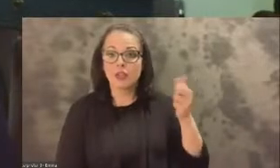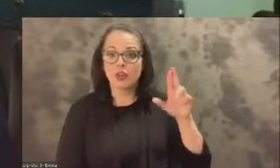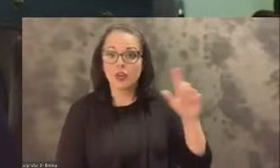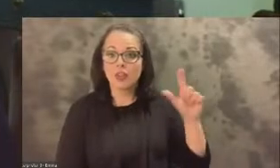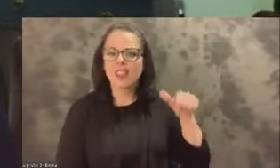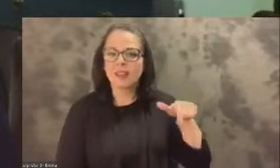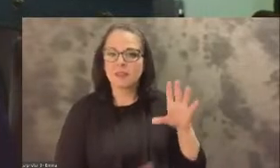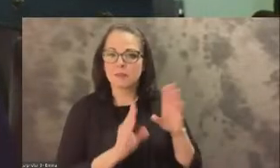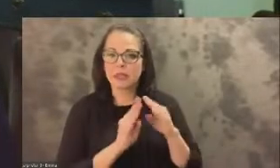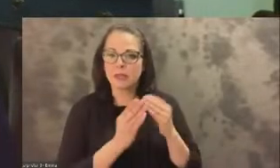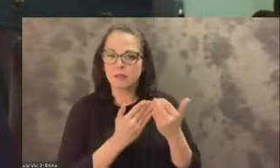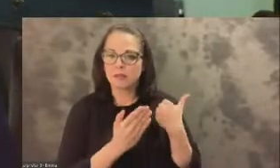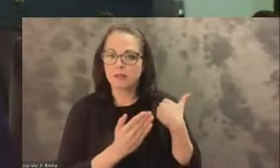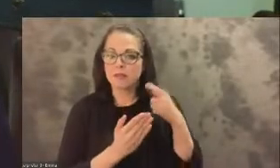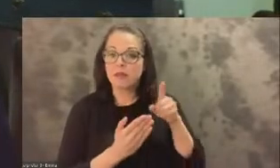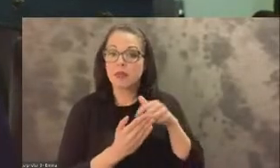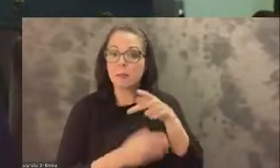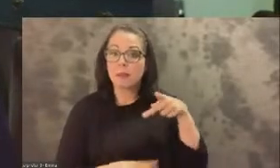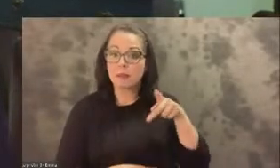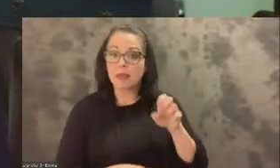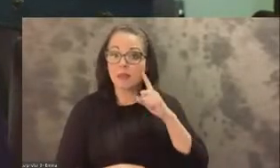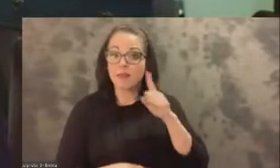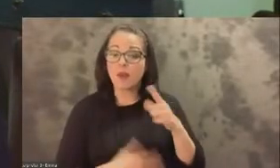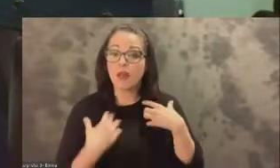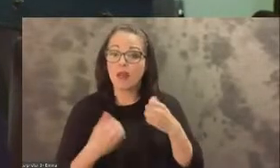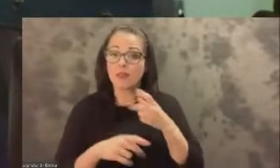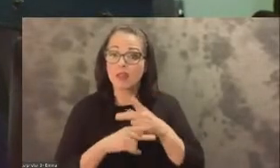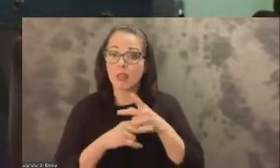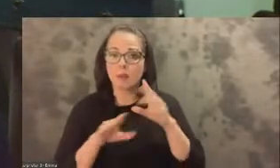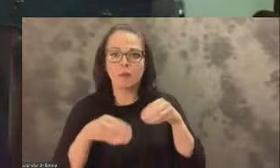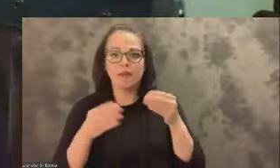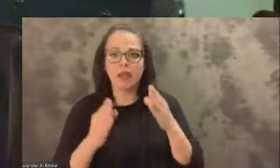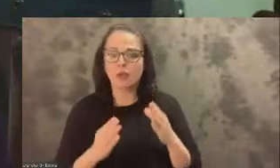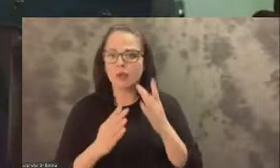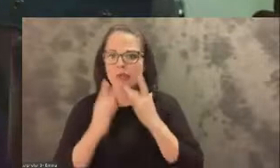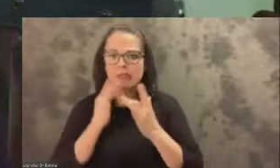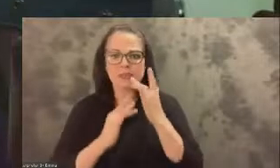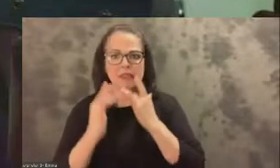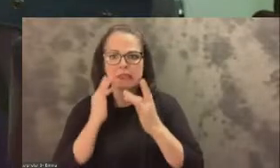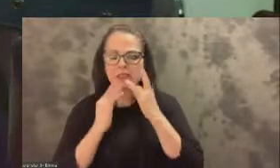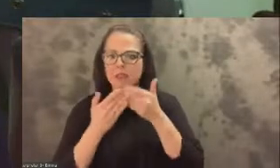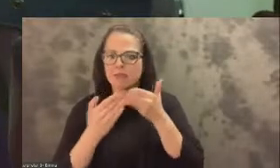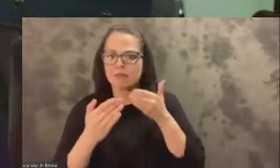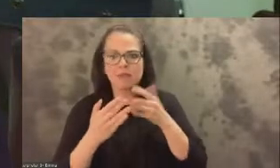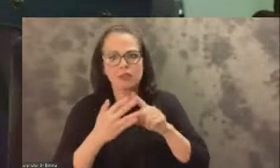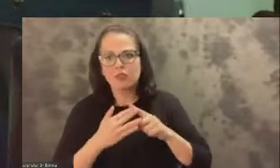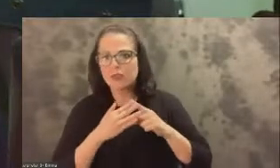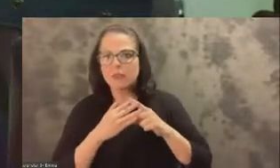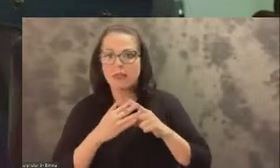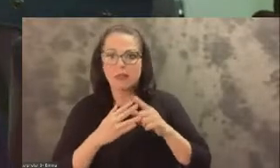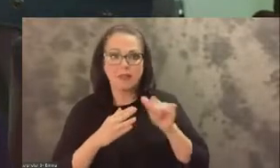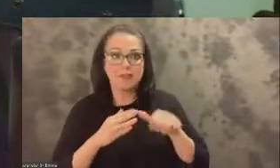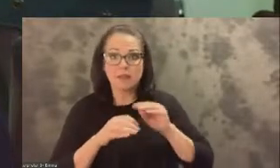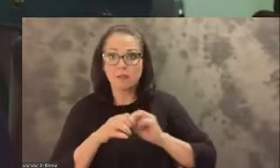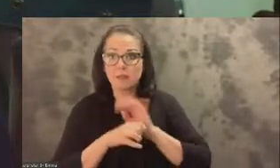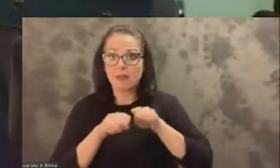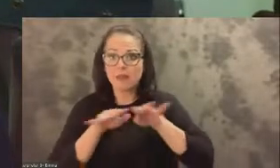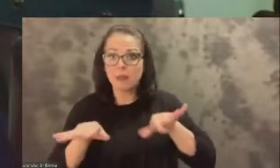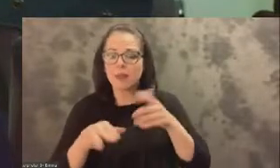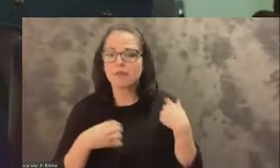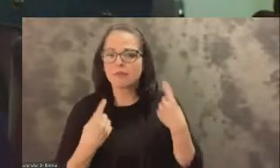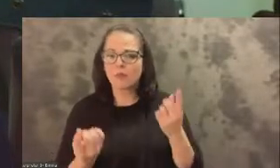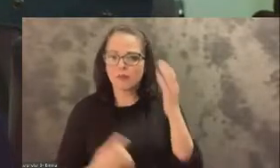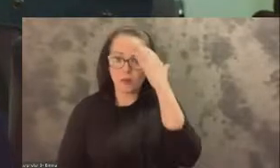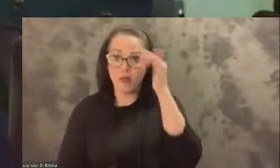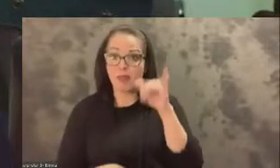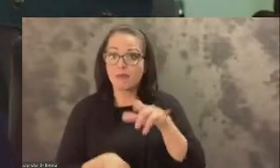this meeting, PPE for healthcare providers were incredibly scarce during the early months of the pandemic, and we've known that for a